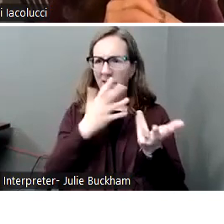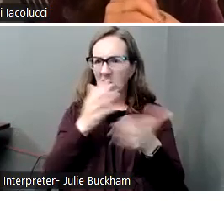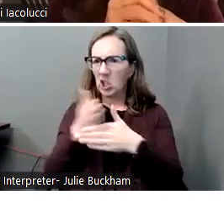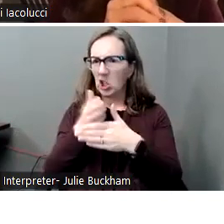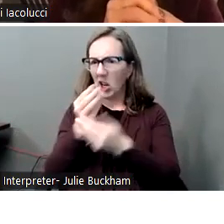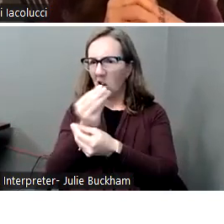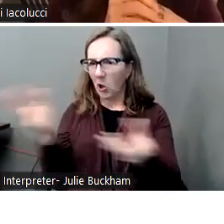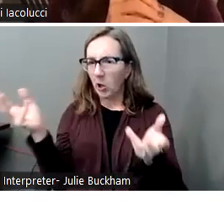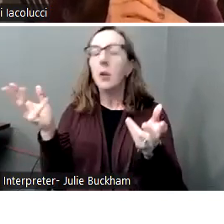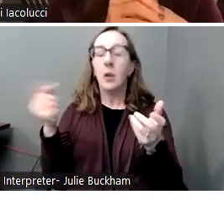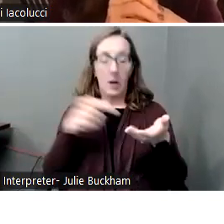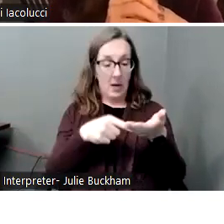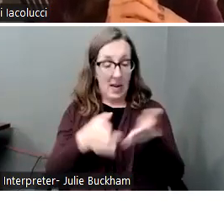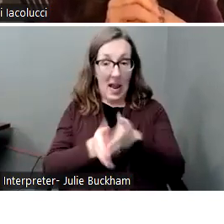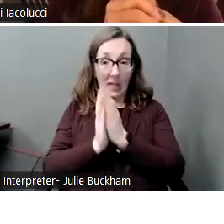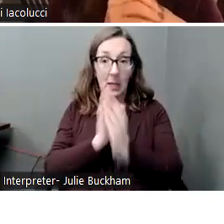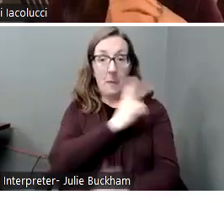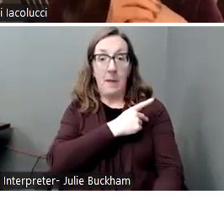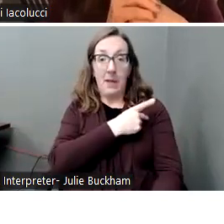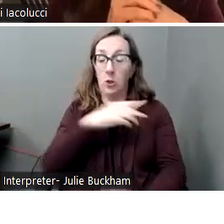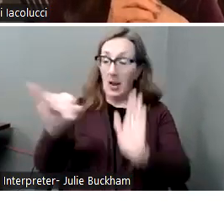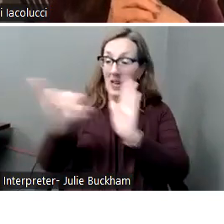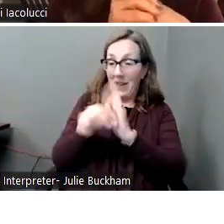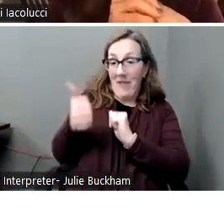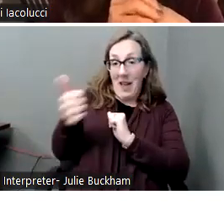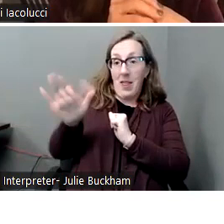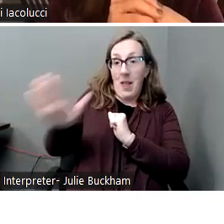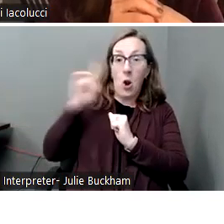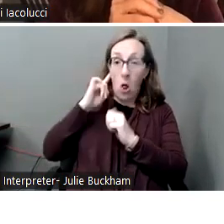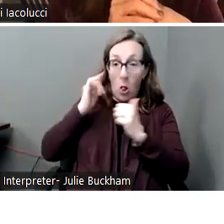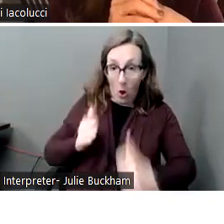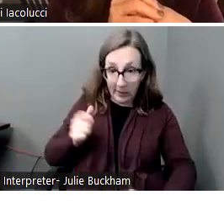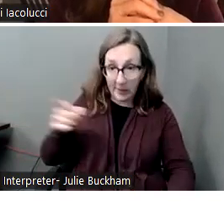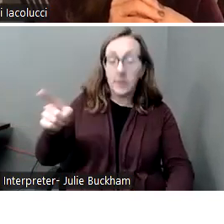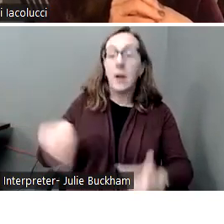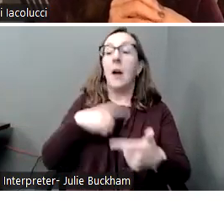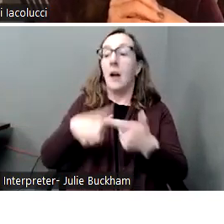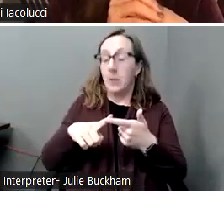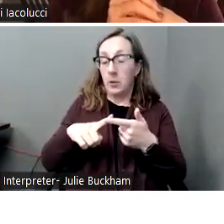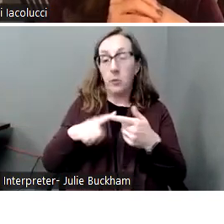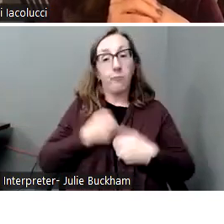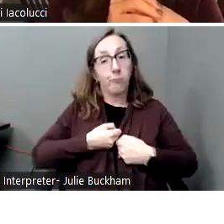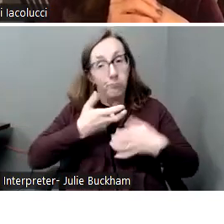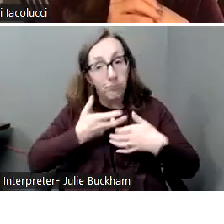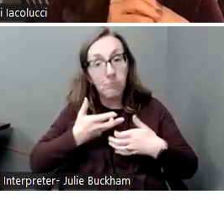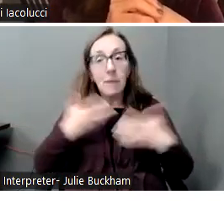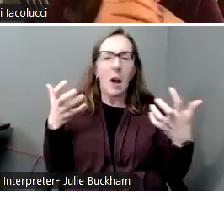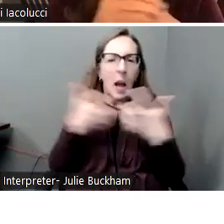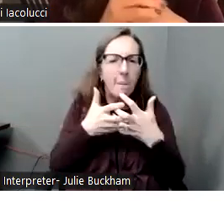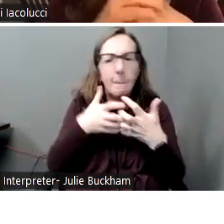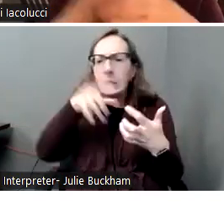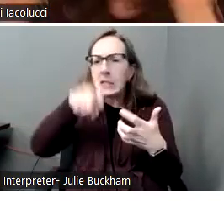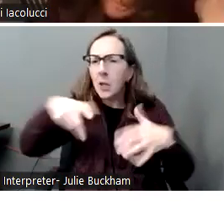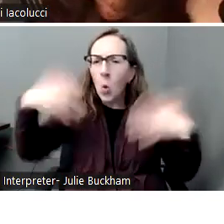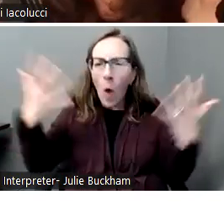it asks patients to identify their hearing loss, to talk about what accommodations they need, also